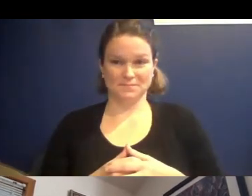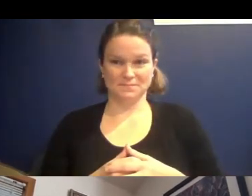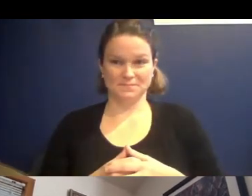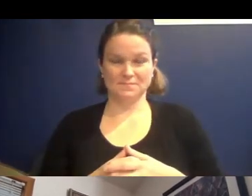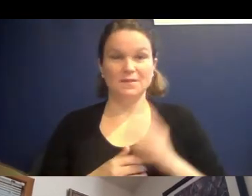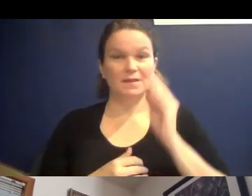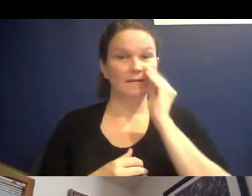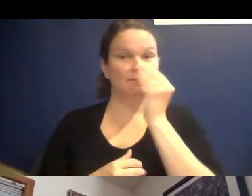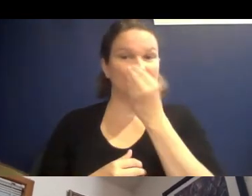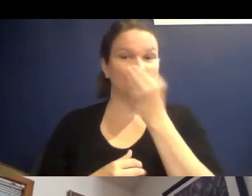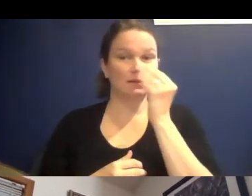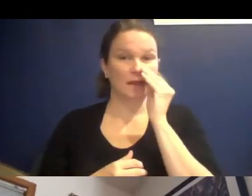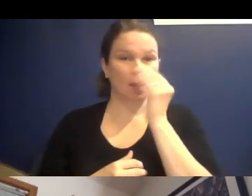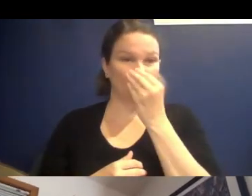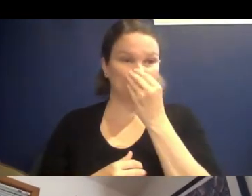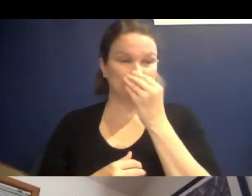flowers that attract